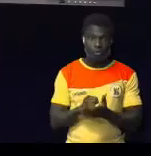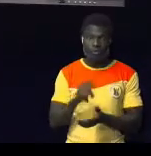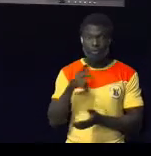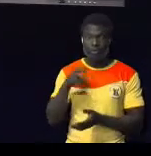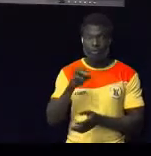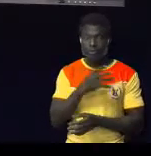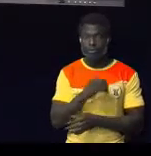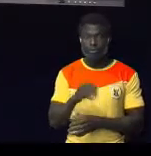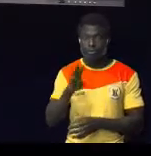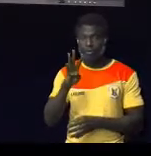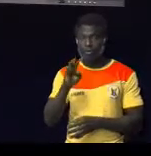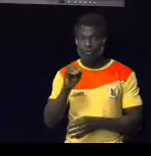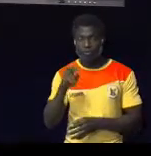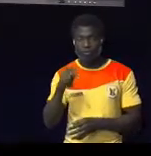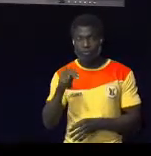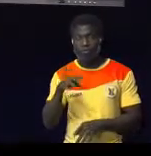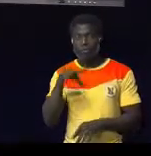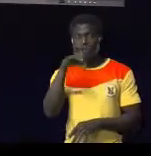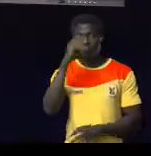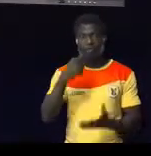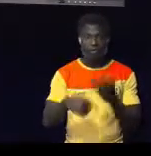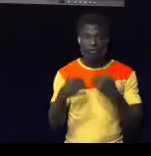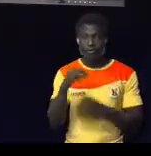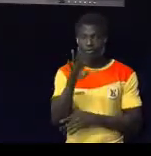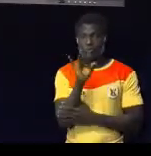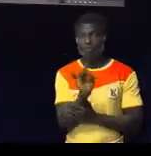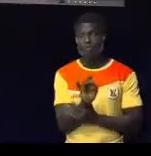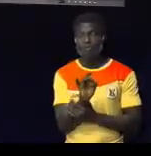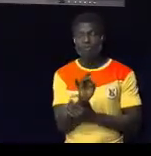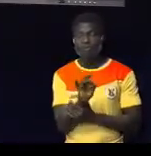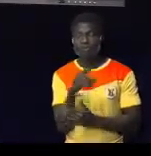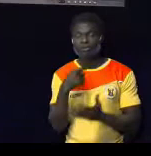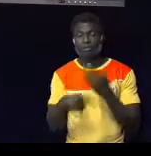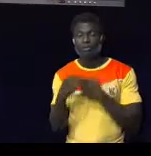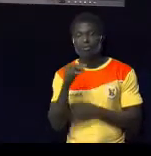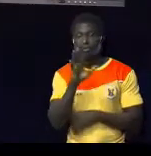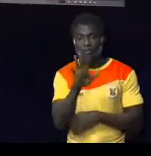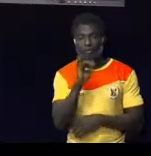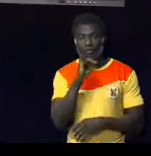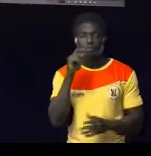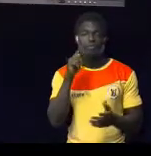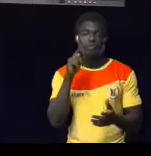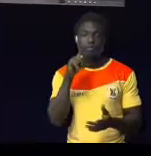naira. Find the cost of 8 pairs. Now, we know that the cost of 5 pairs